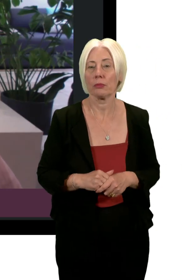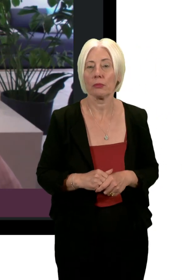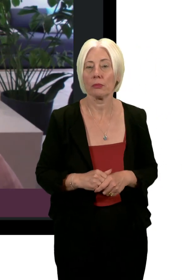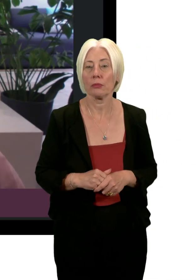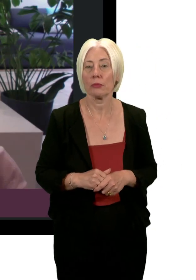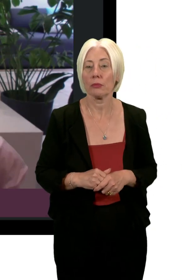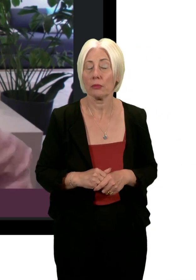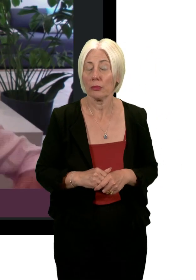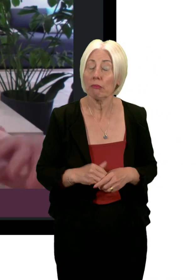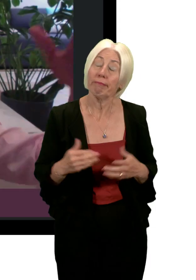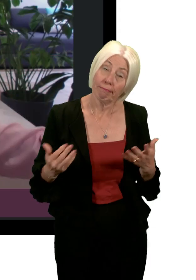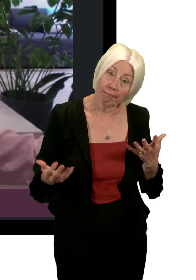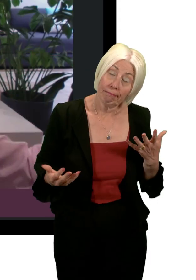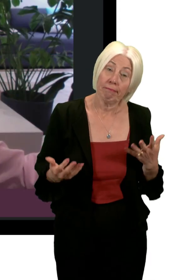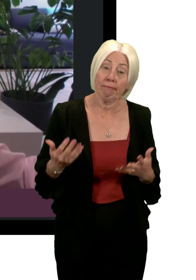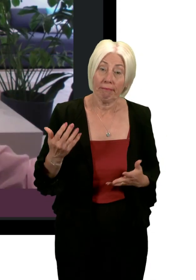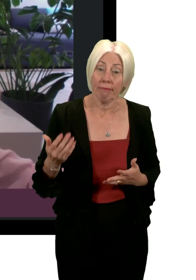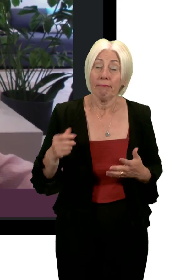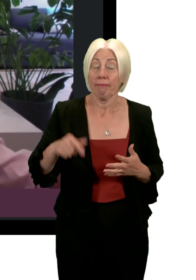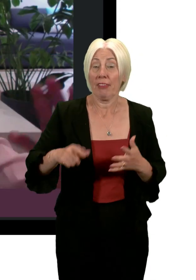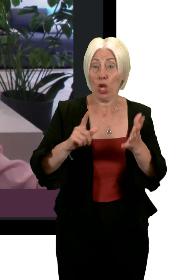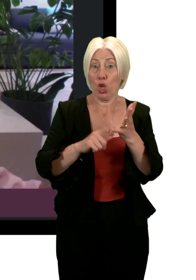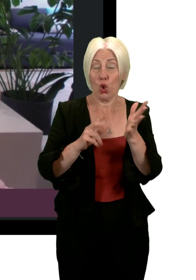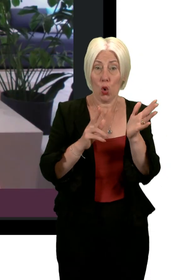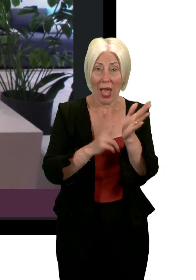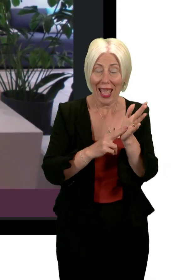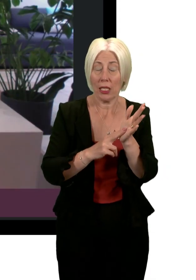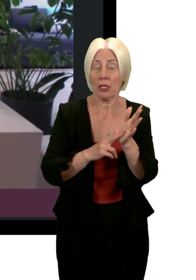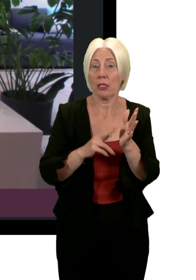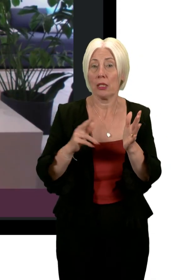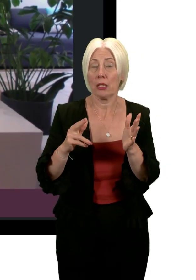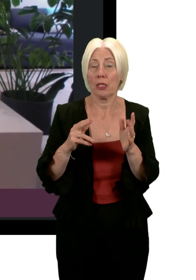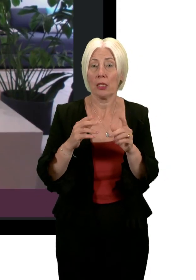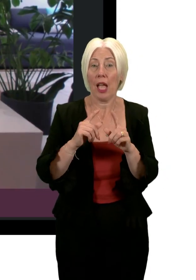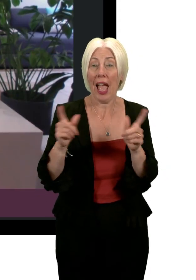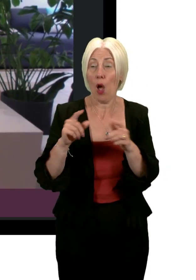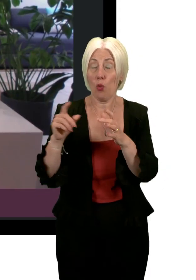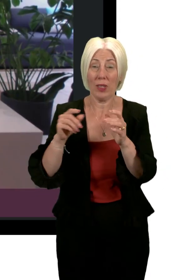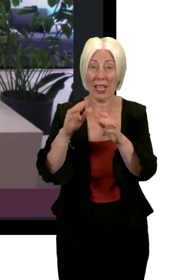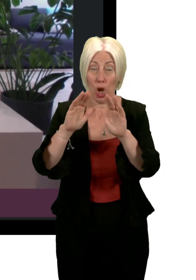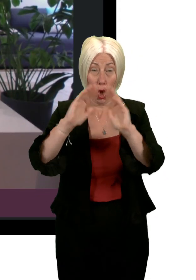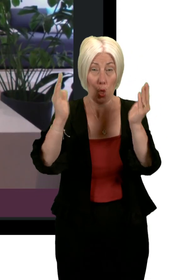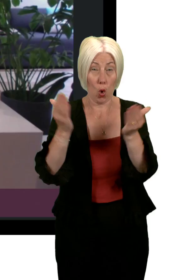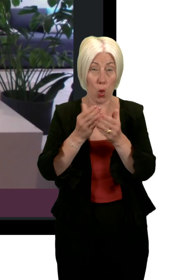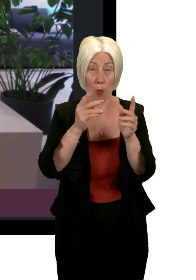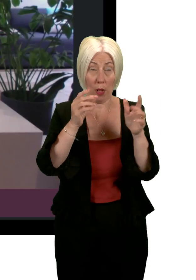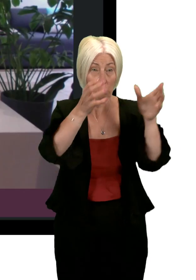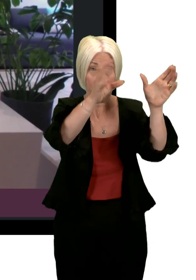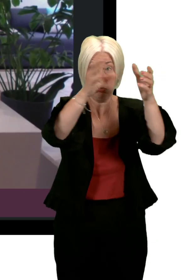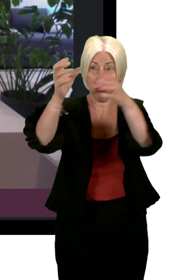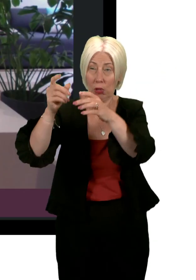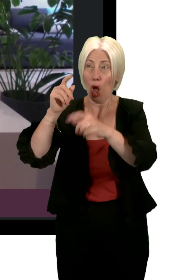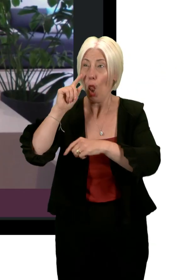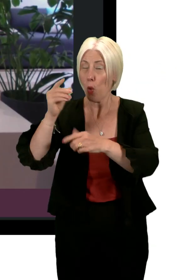I think we actually, within the things like the United Nations, multilateral engagement on global challenges, including climate,